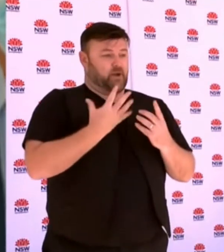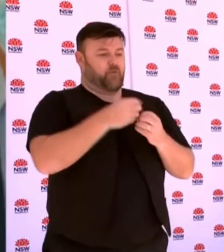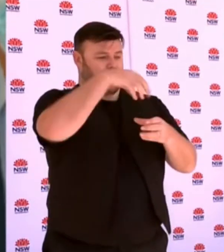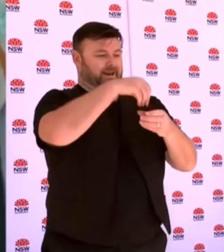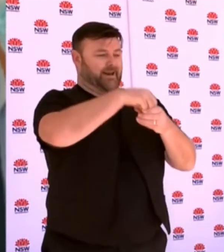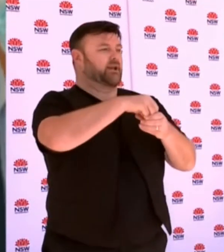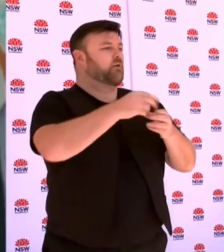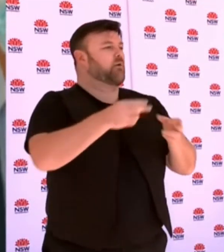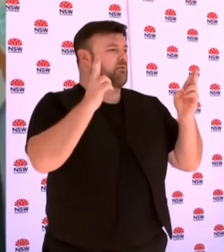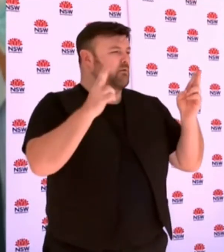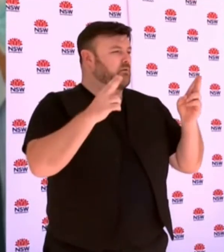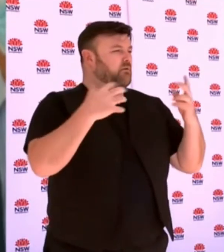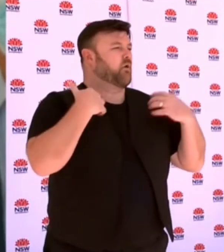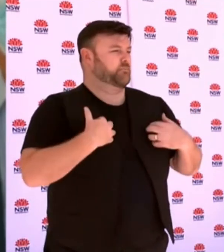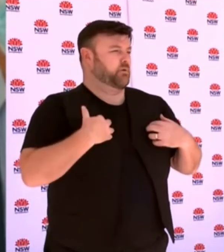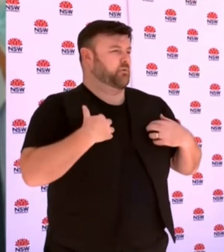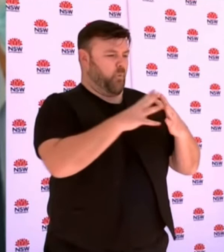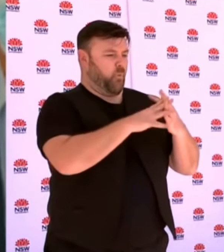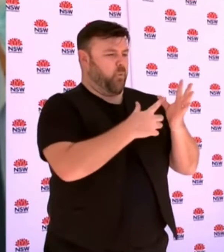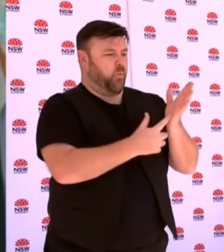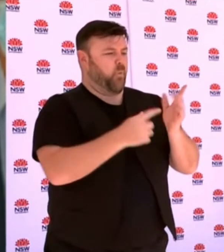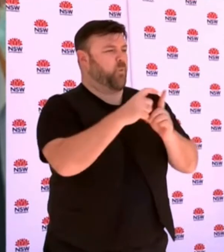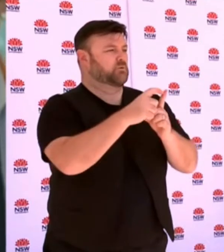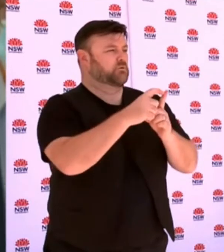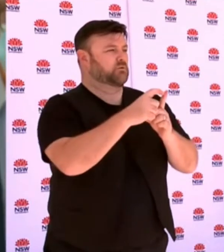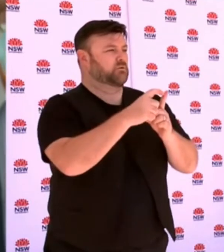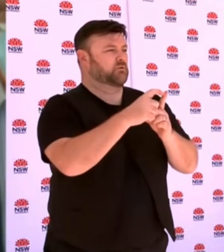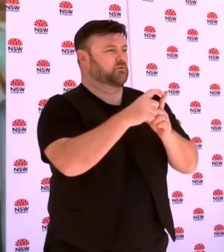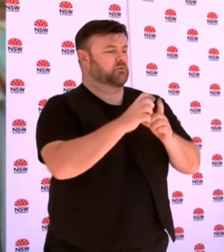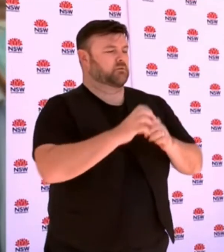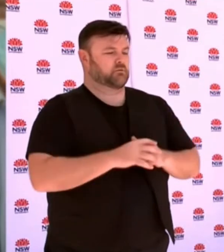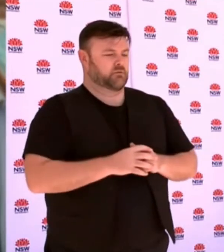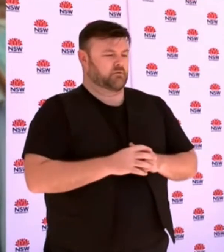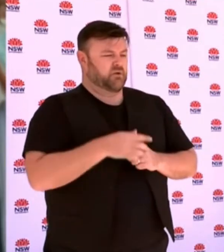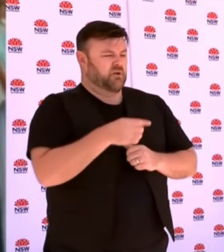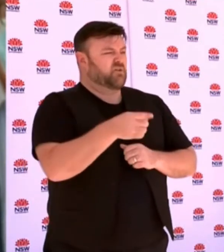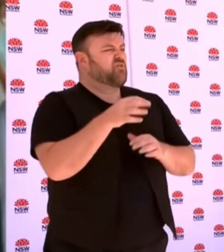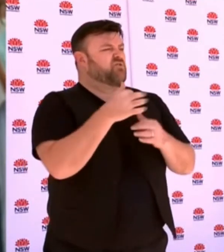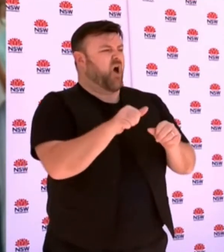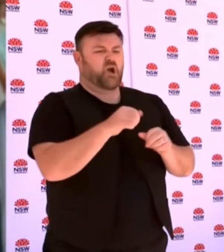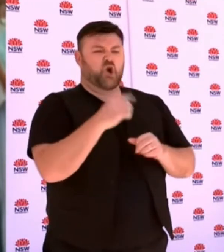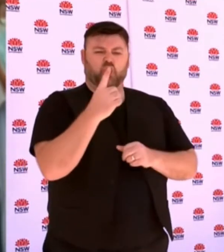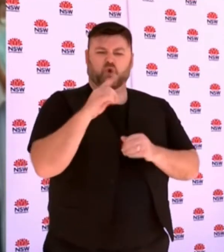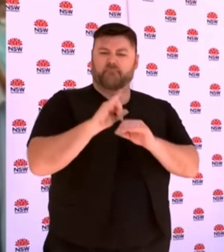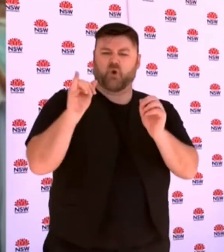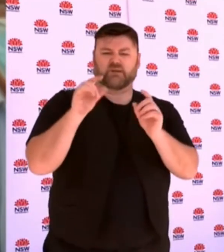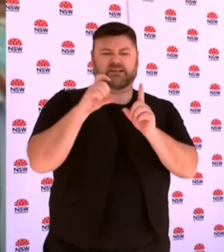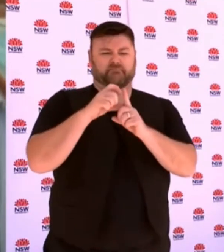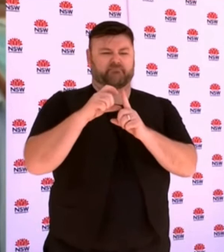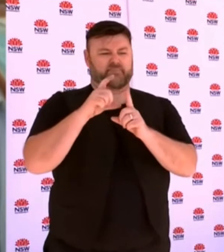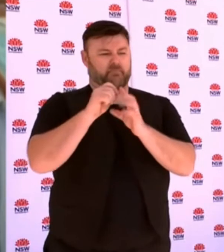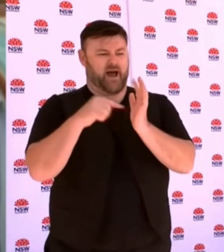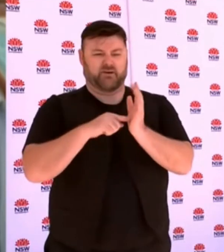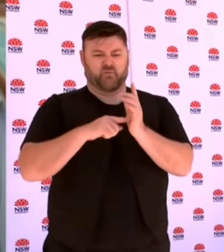particular wards in the Royal North Shore Hospital. The patient actually it's not like a patient who had been admitted through the